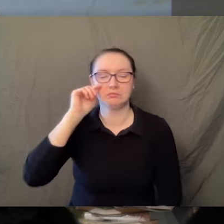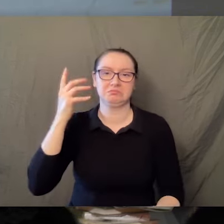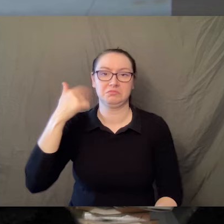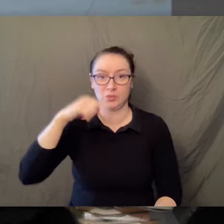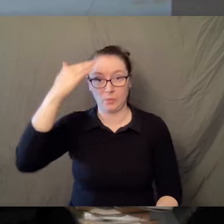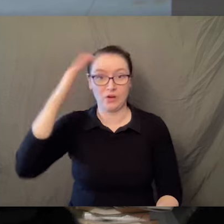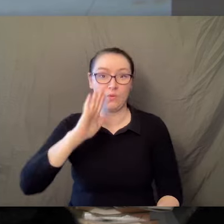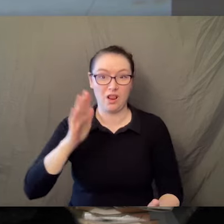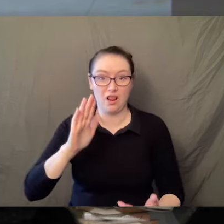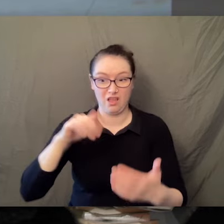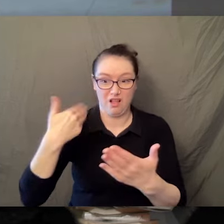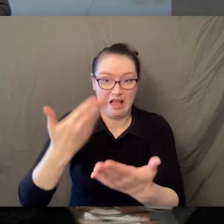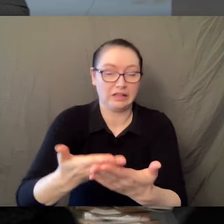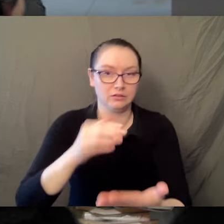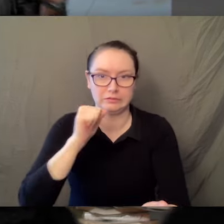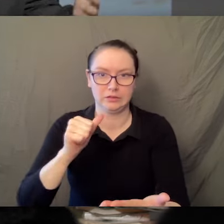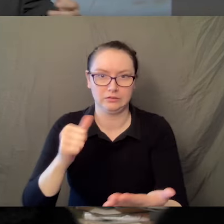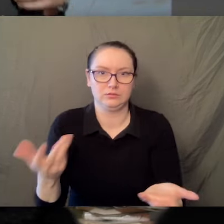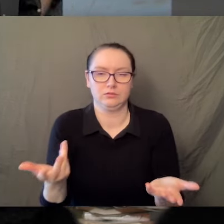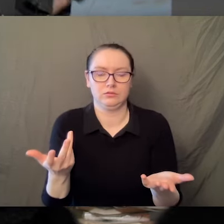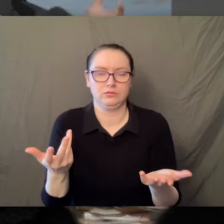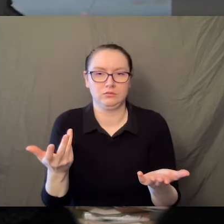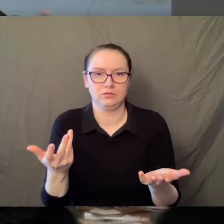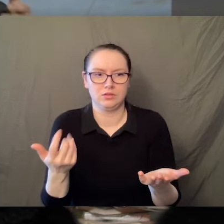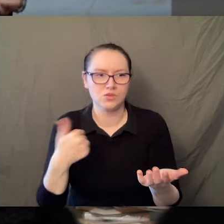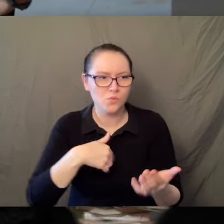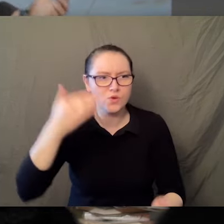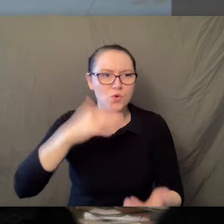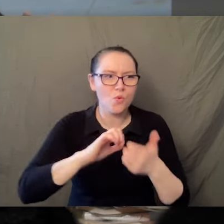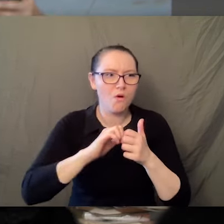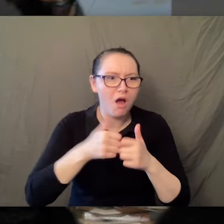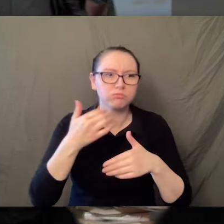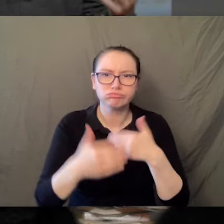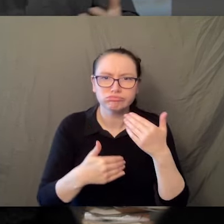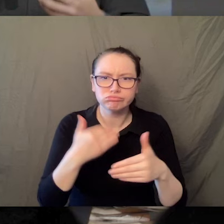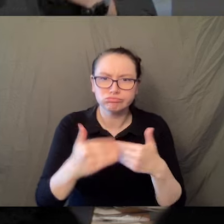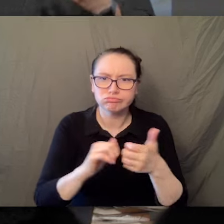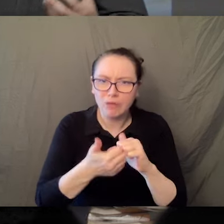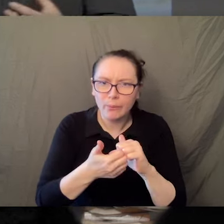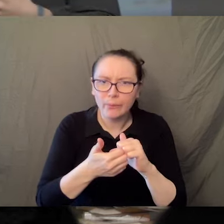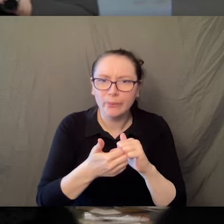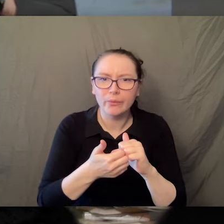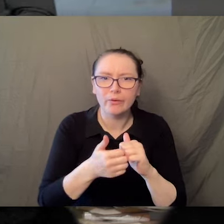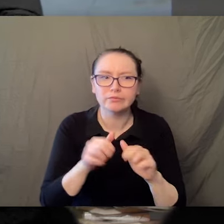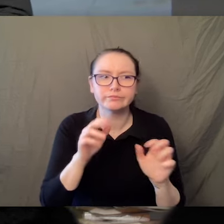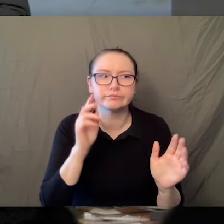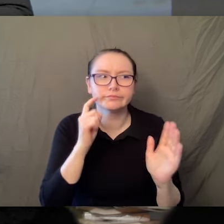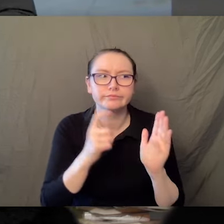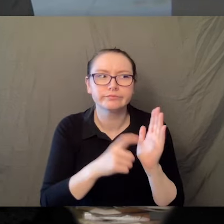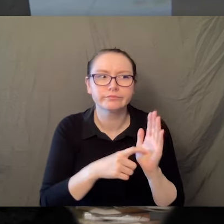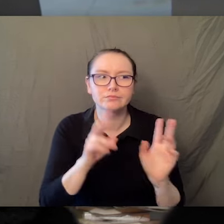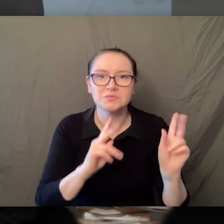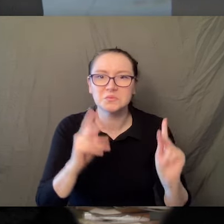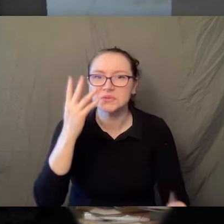we don't know if it'll do it. And you can tell during this first operation where we're trying to find out how it's going by the look on everyone's face.